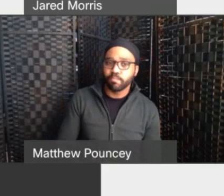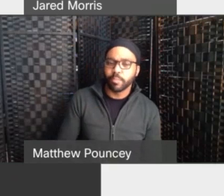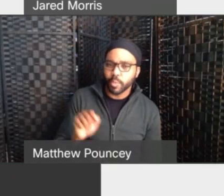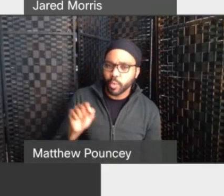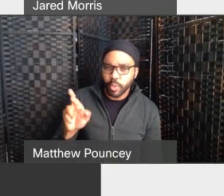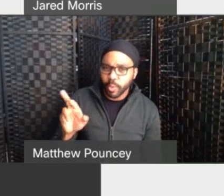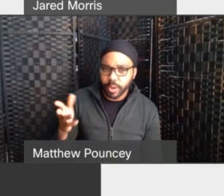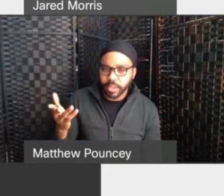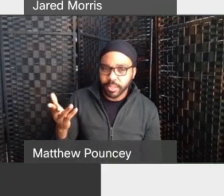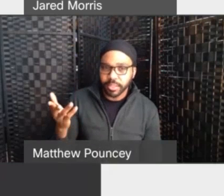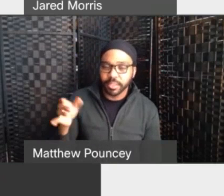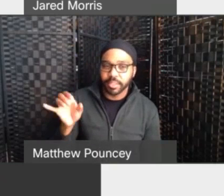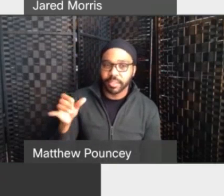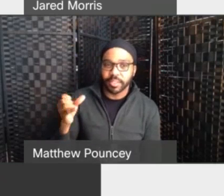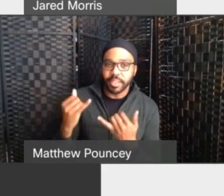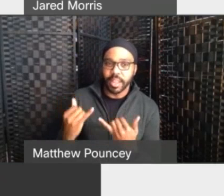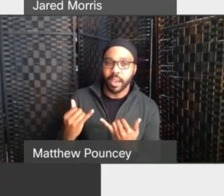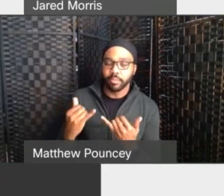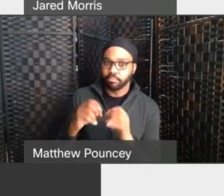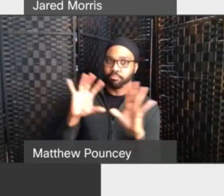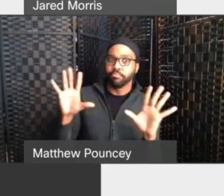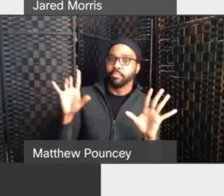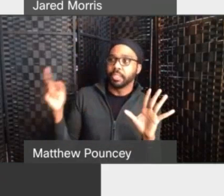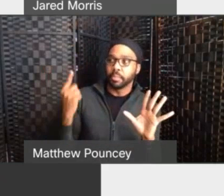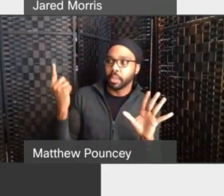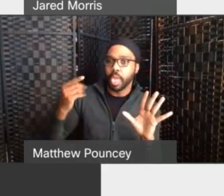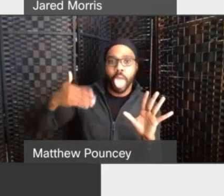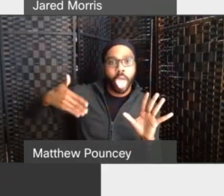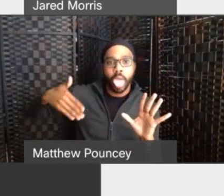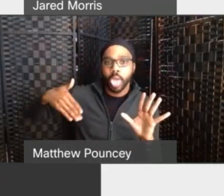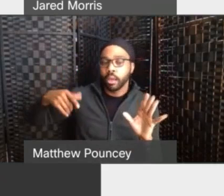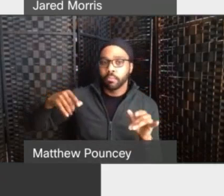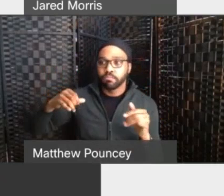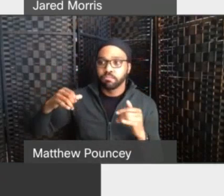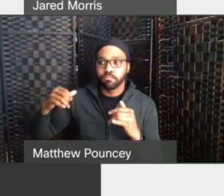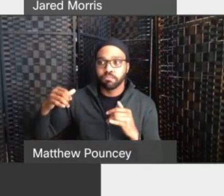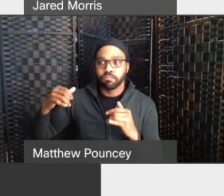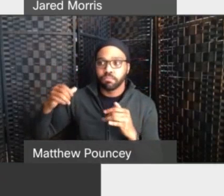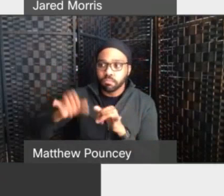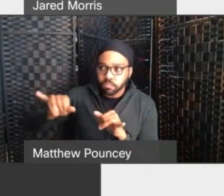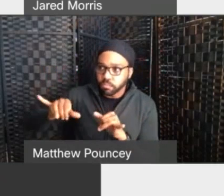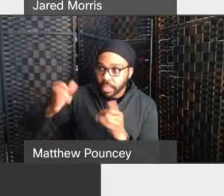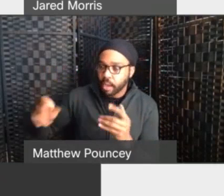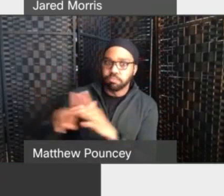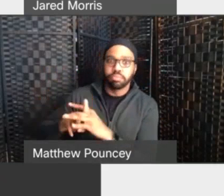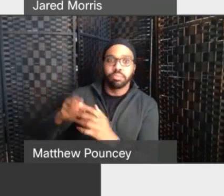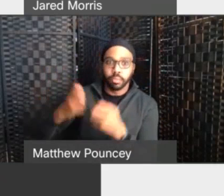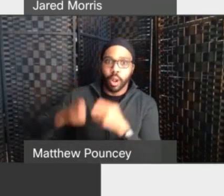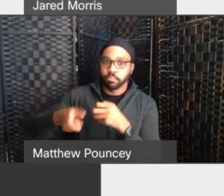is it now apparent that something that's not been done consistently before is definitely a problem?